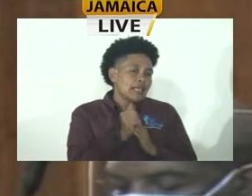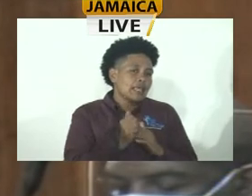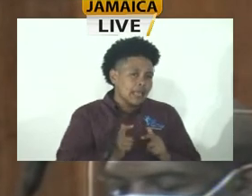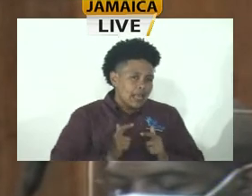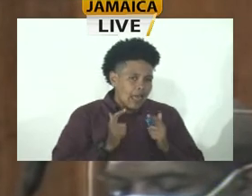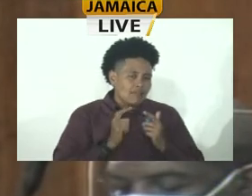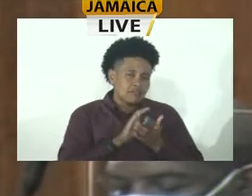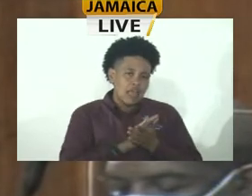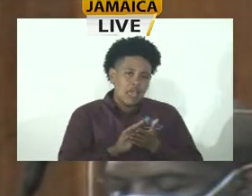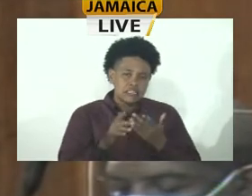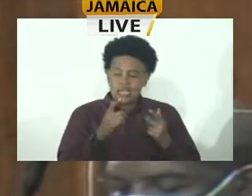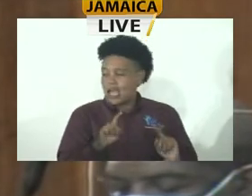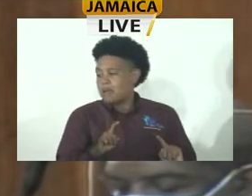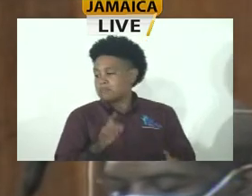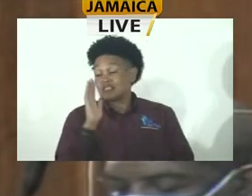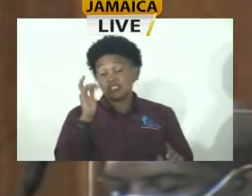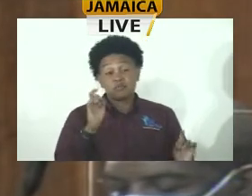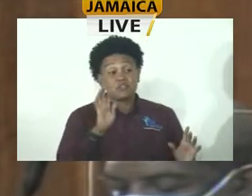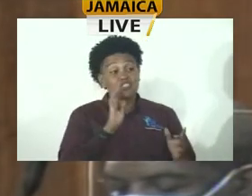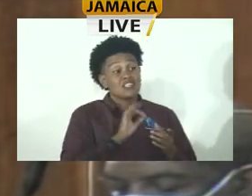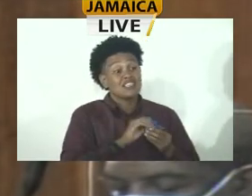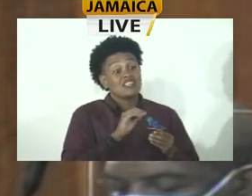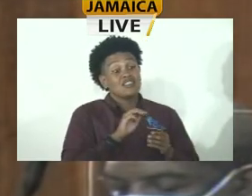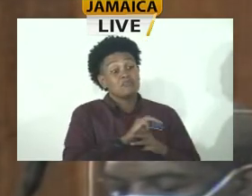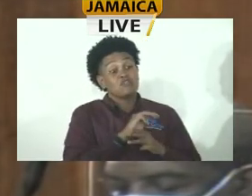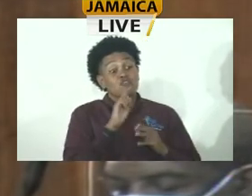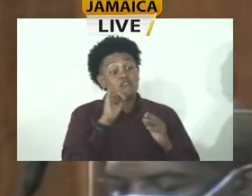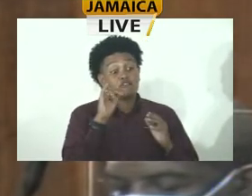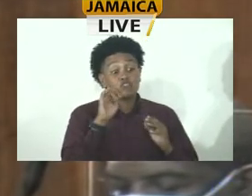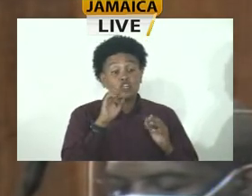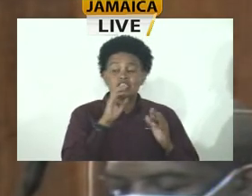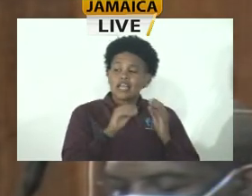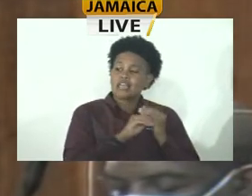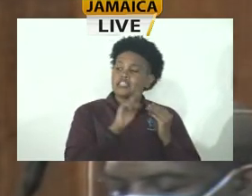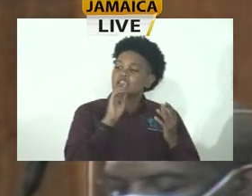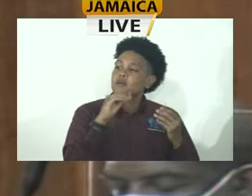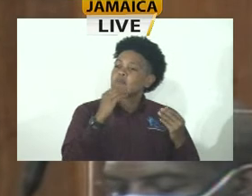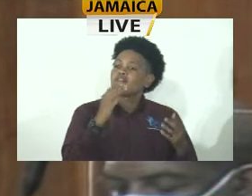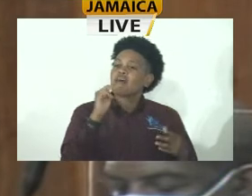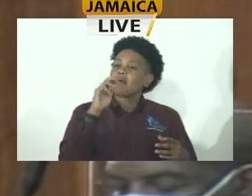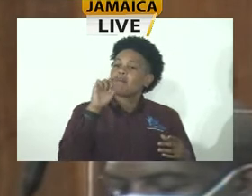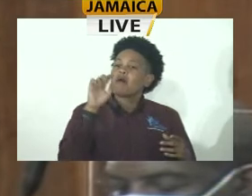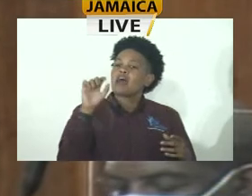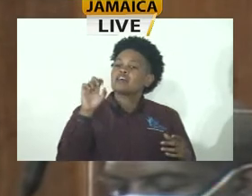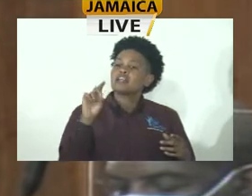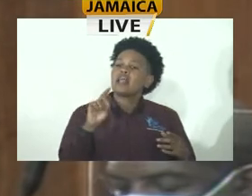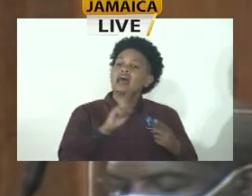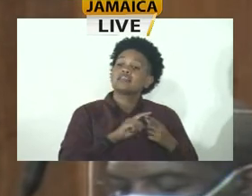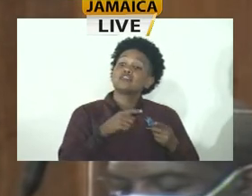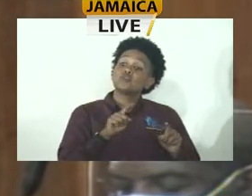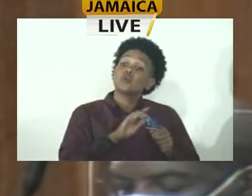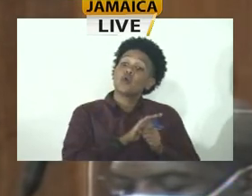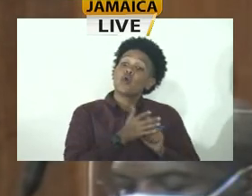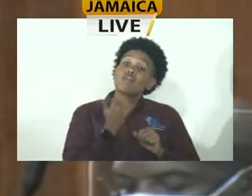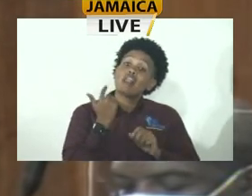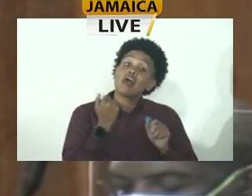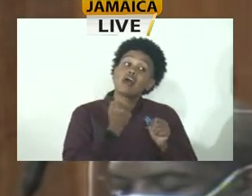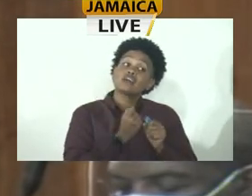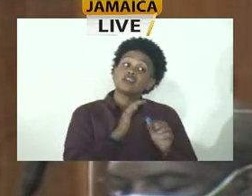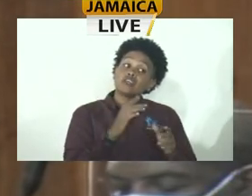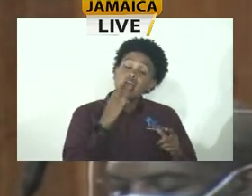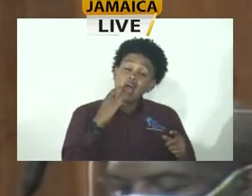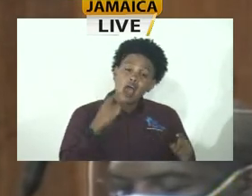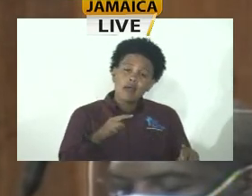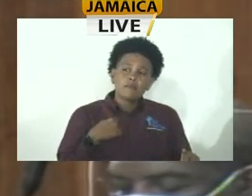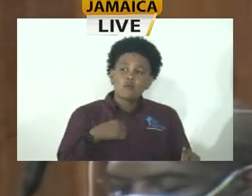life madam speaker the minister of justice also provided march licenses even during the pandemic last year madam speaker